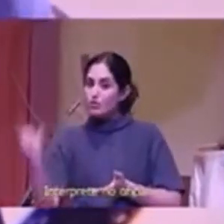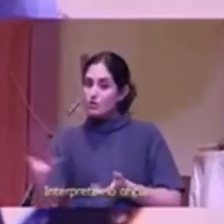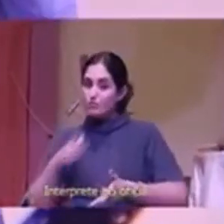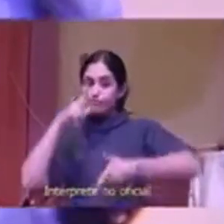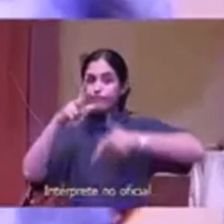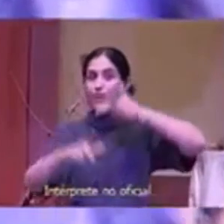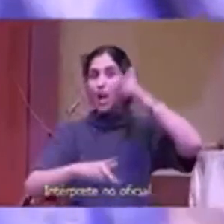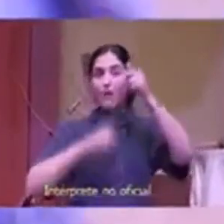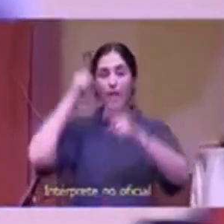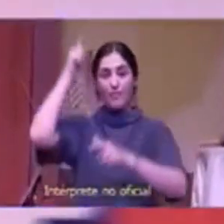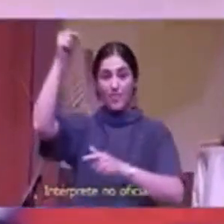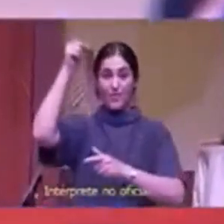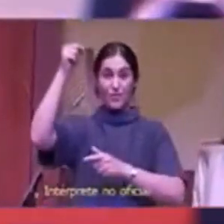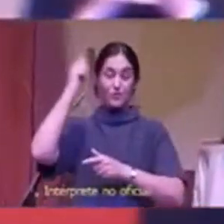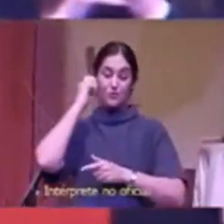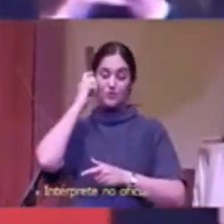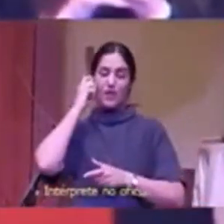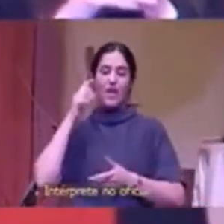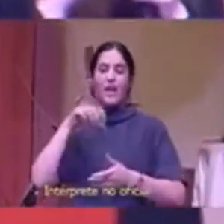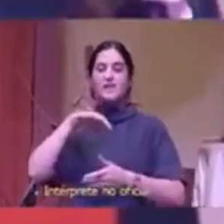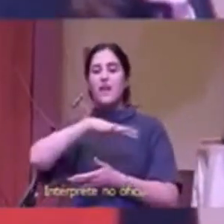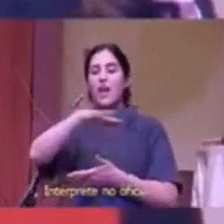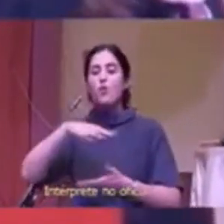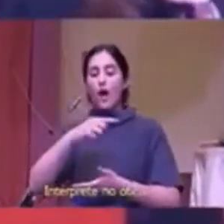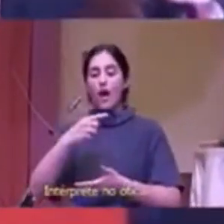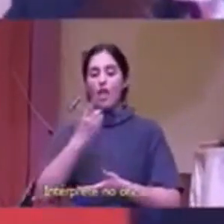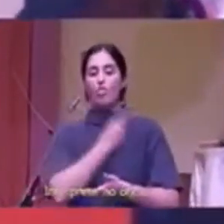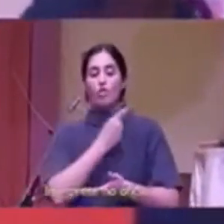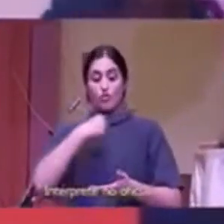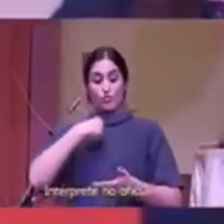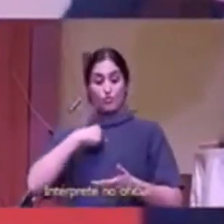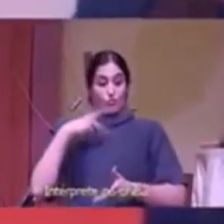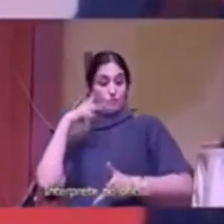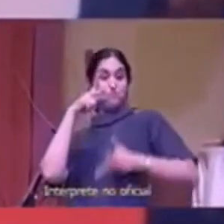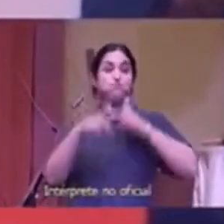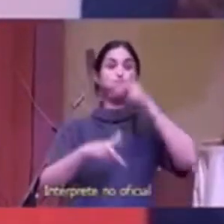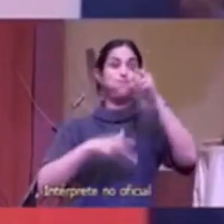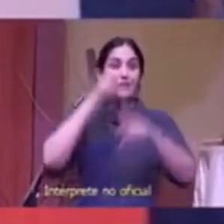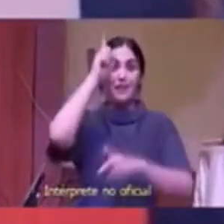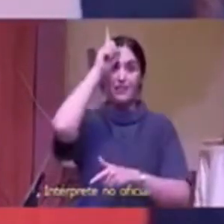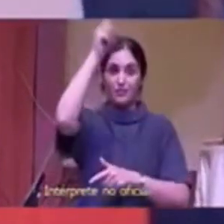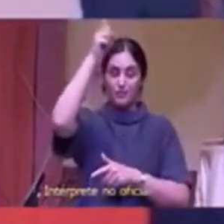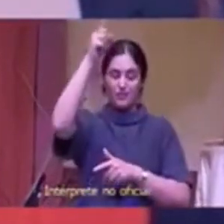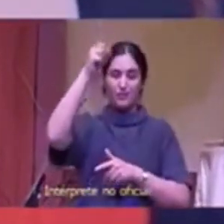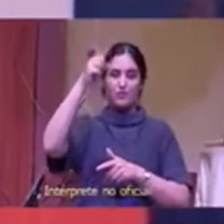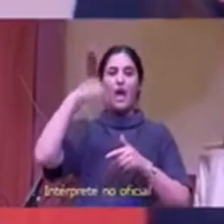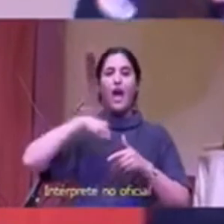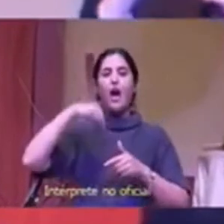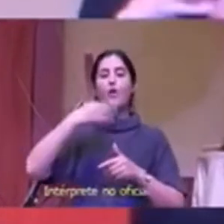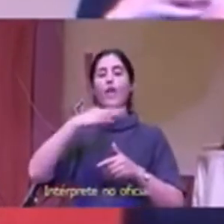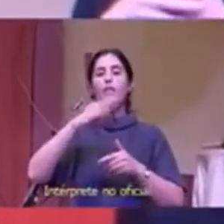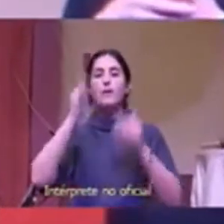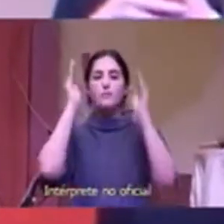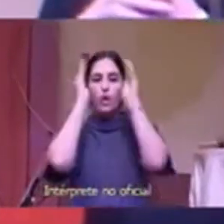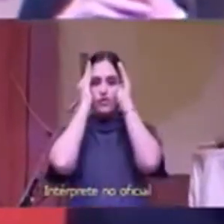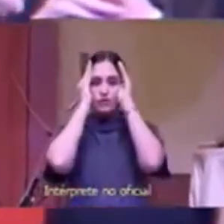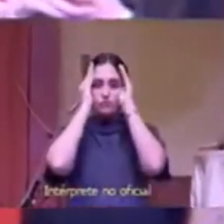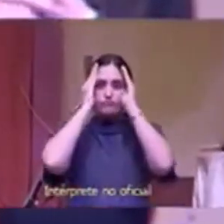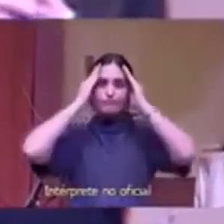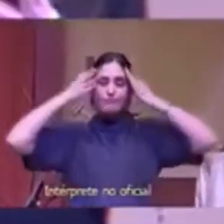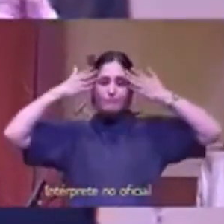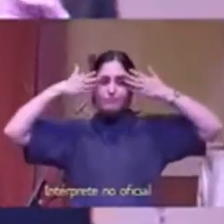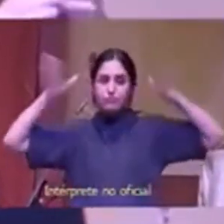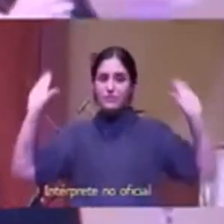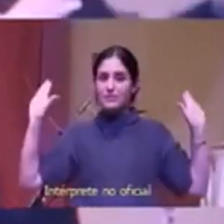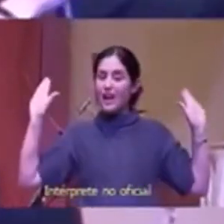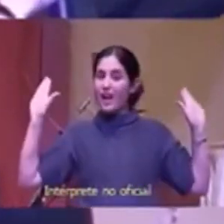acá. Let's remove our missional blinders. Saquémonos los las anteojeras misioneras. Let's not